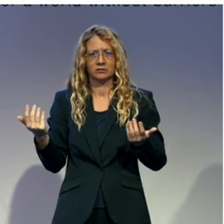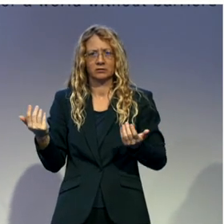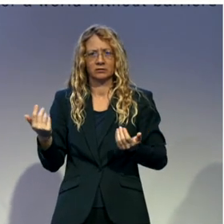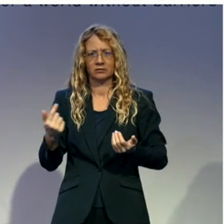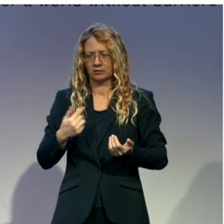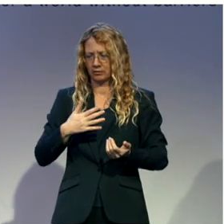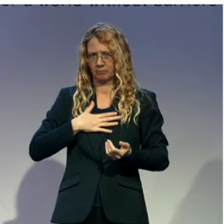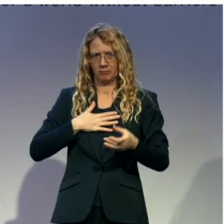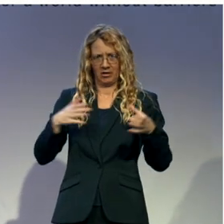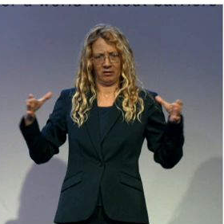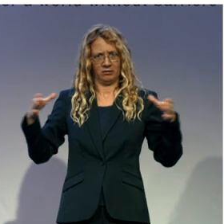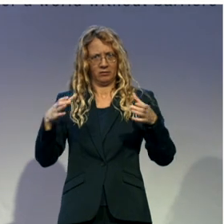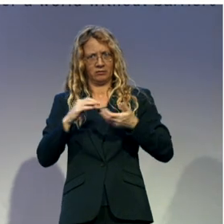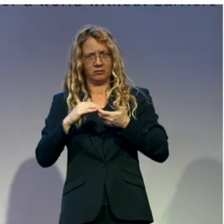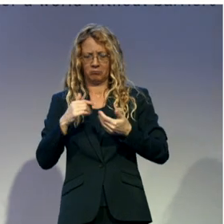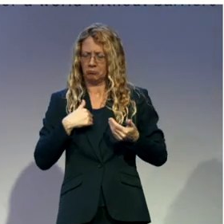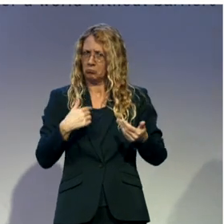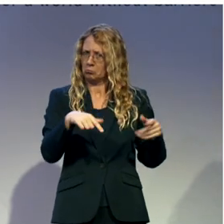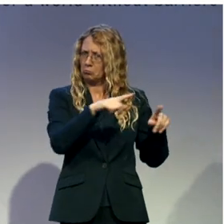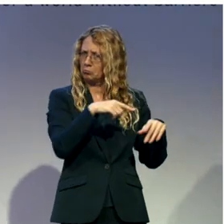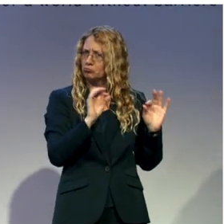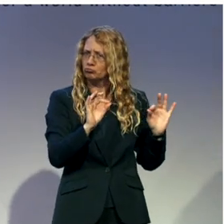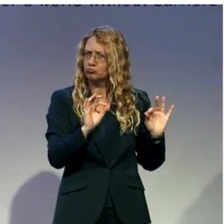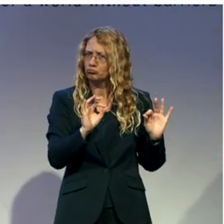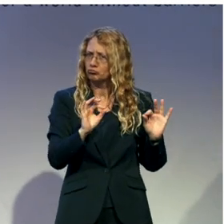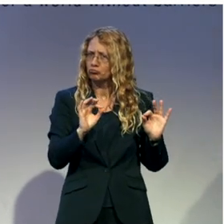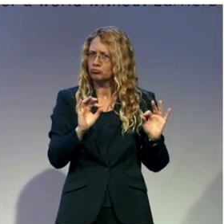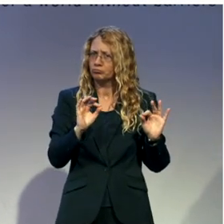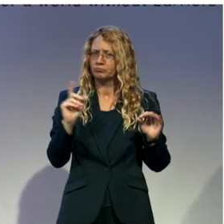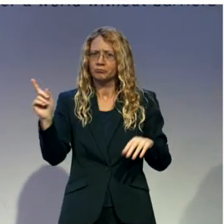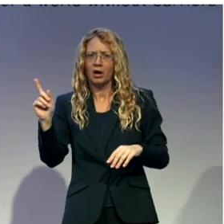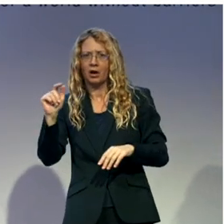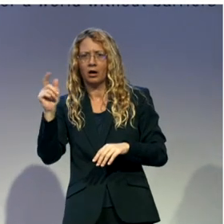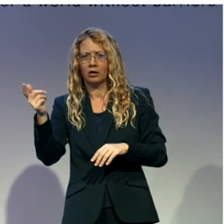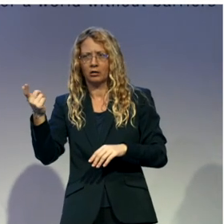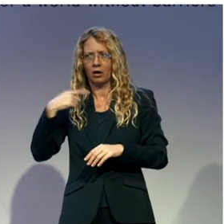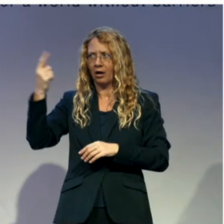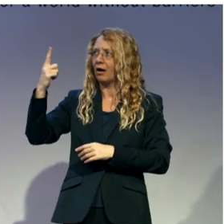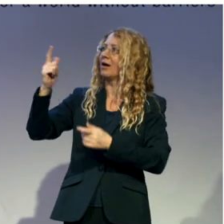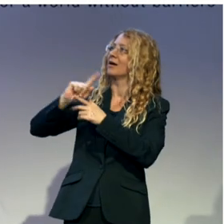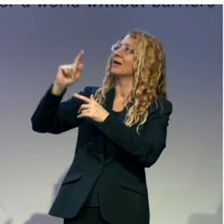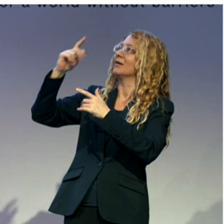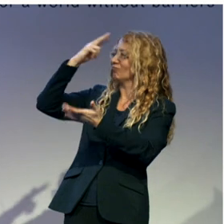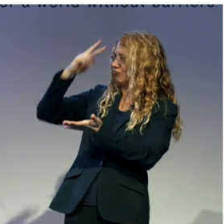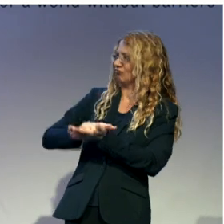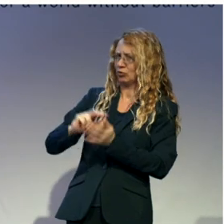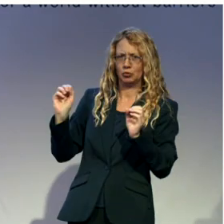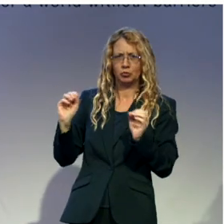my disability in my place, and now they call me teacher," which is a term of respect in Cambodia.